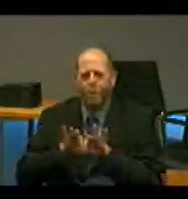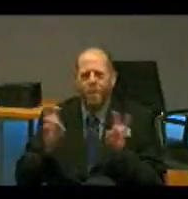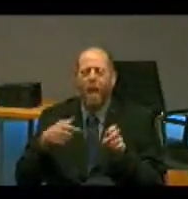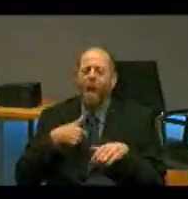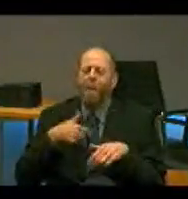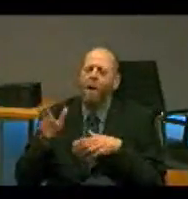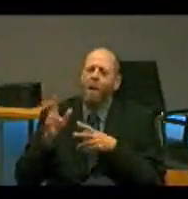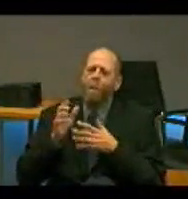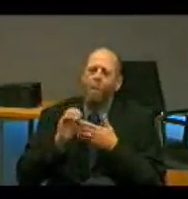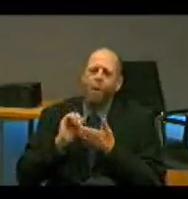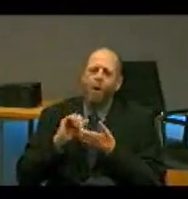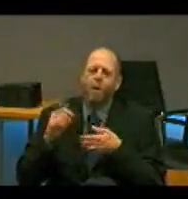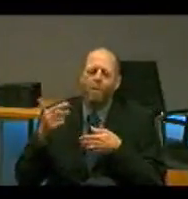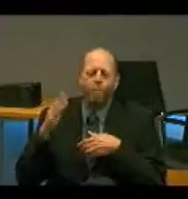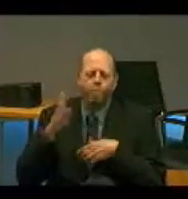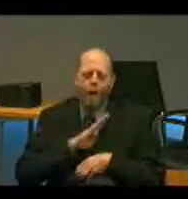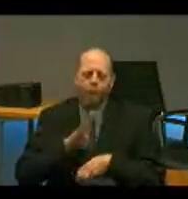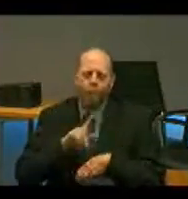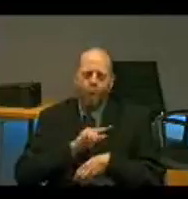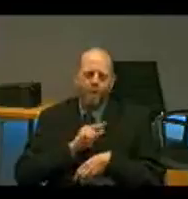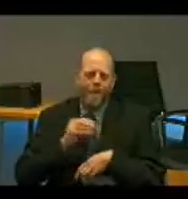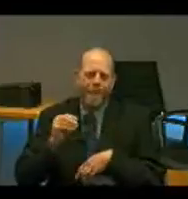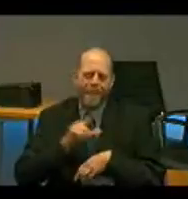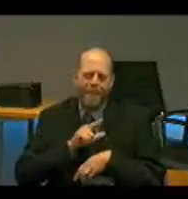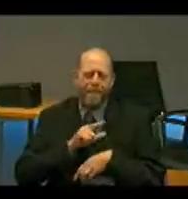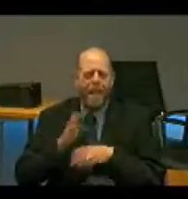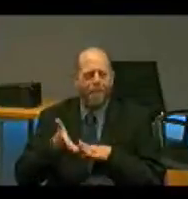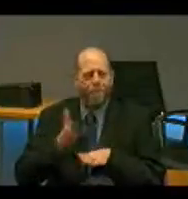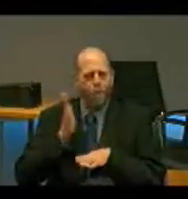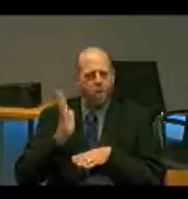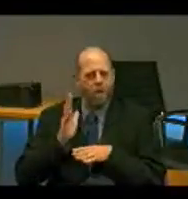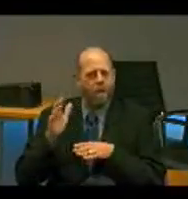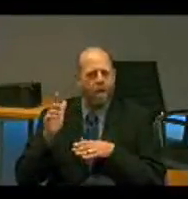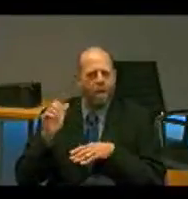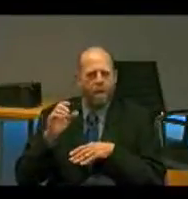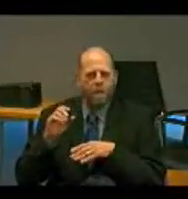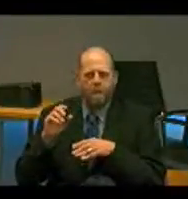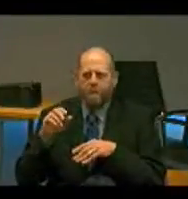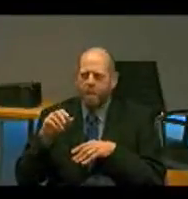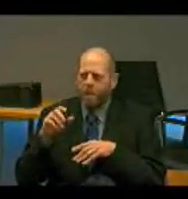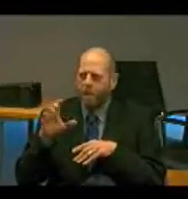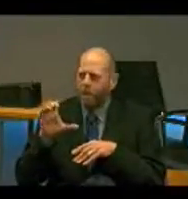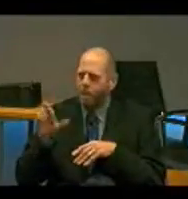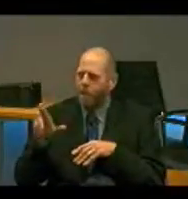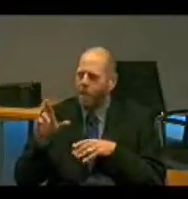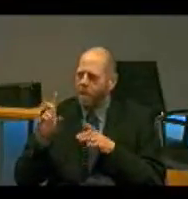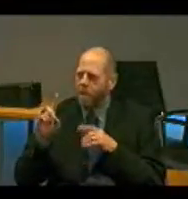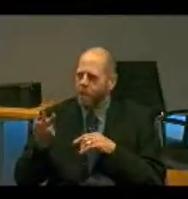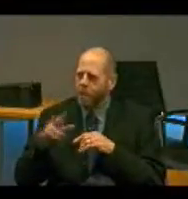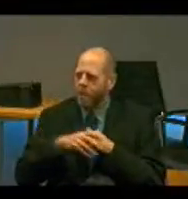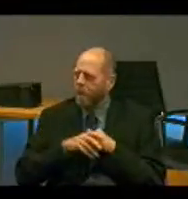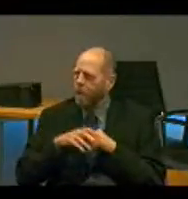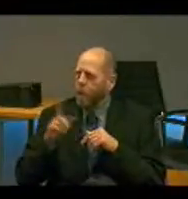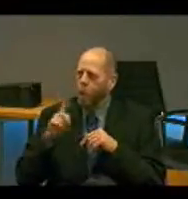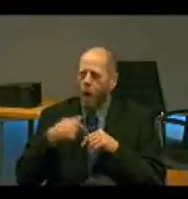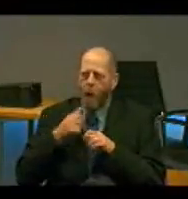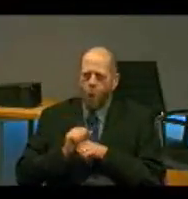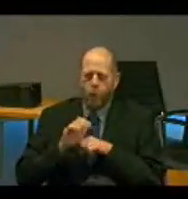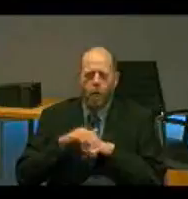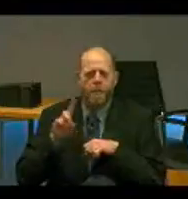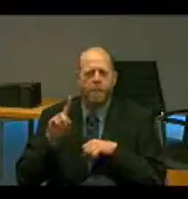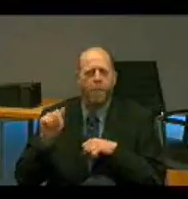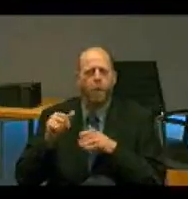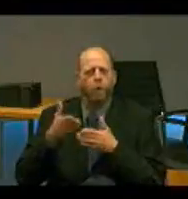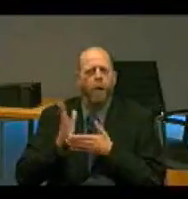partner in the law firm of Brown, Goldstein, and Levy and was a former Deputy Assistant Attorney General in the Civil Rights Division of the Justice Department, where I worked on